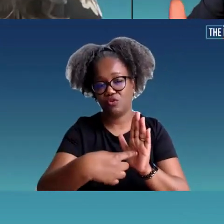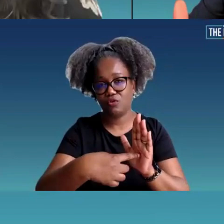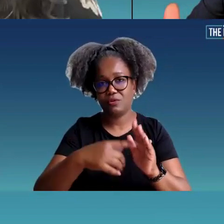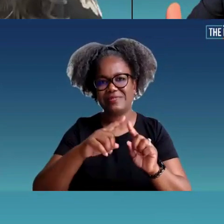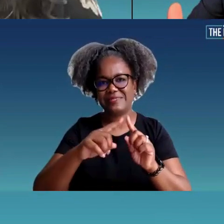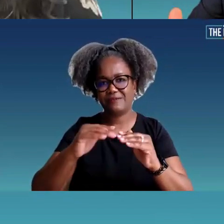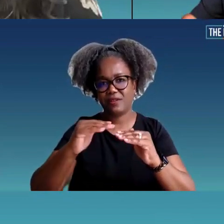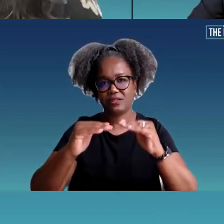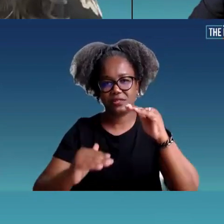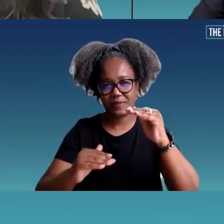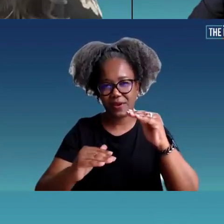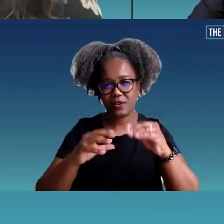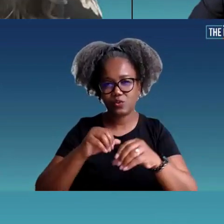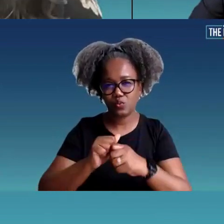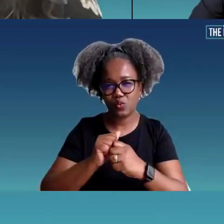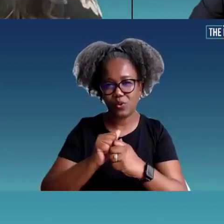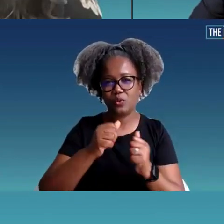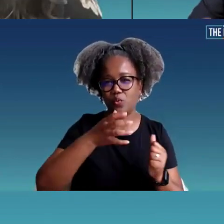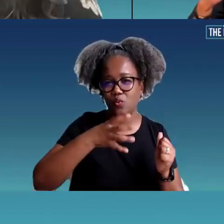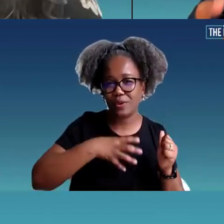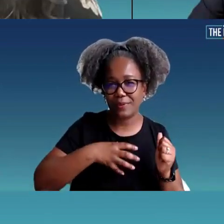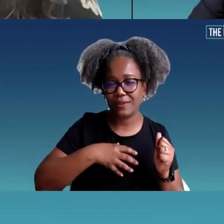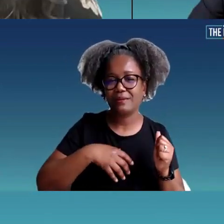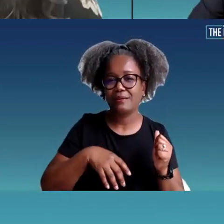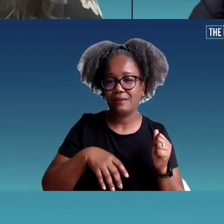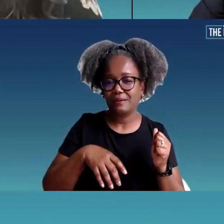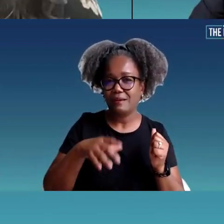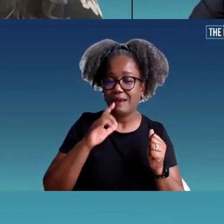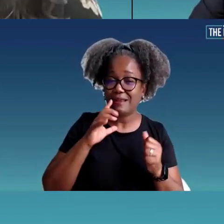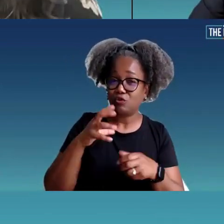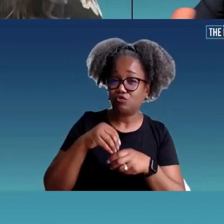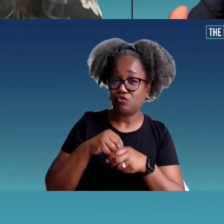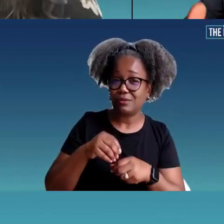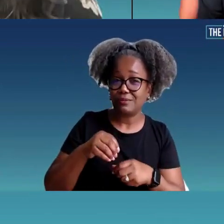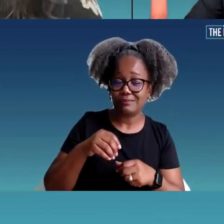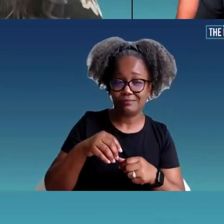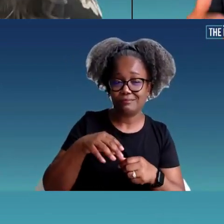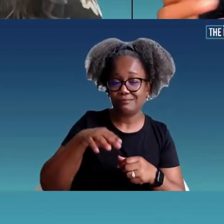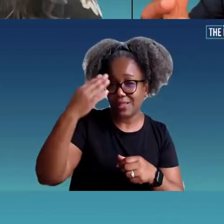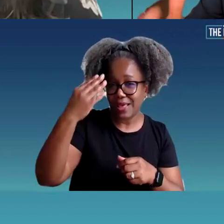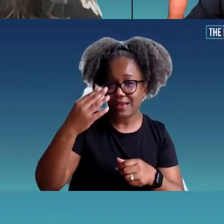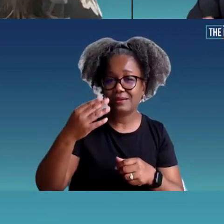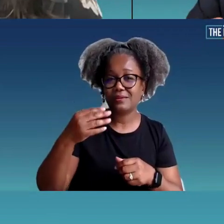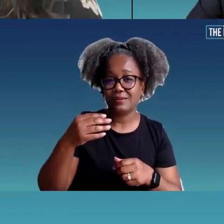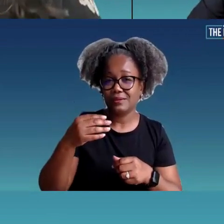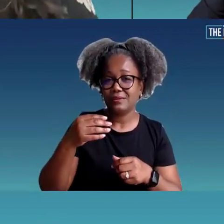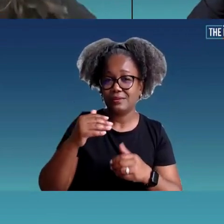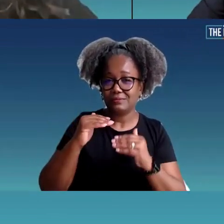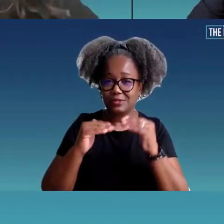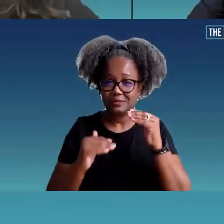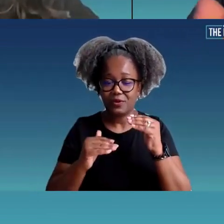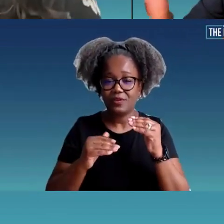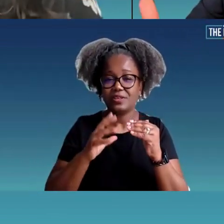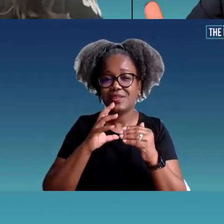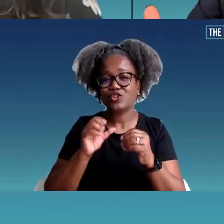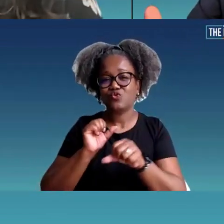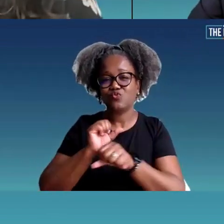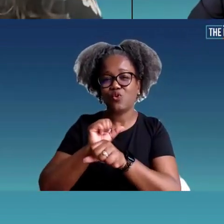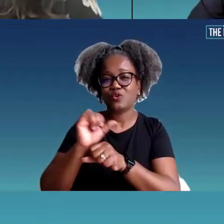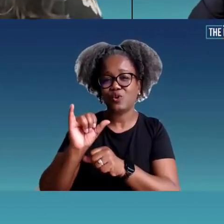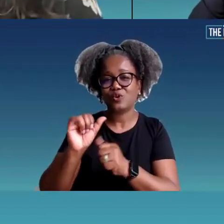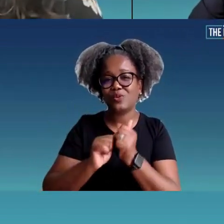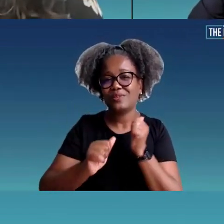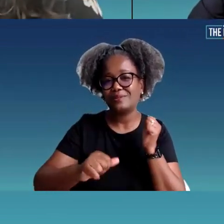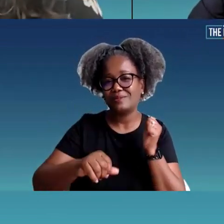critical federal health legislation, including the Black Maternal Health Omnibus Act of 2021, among